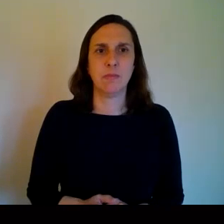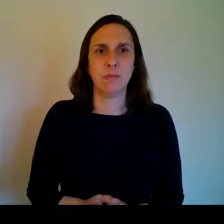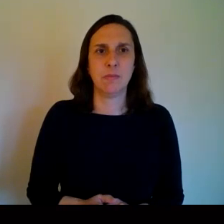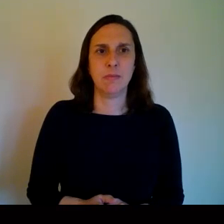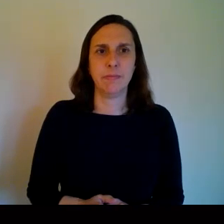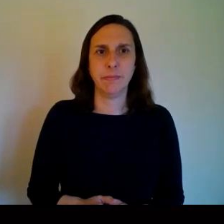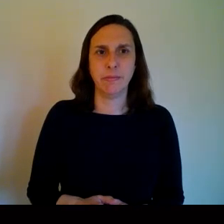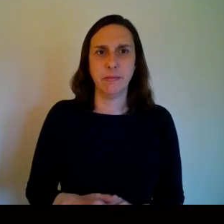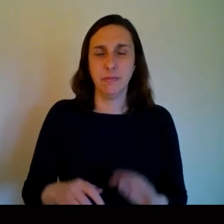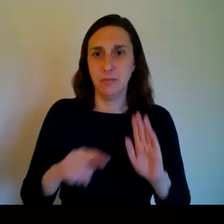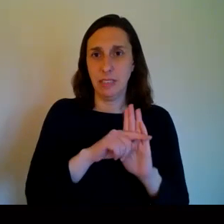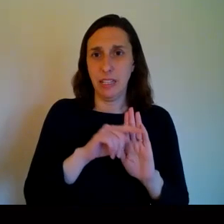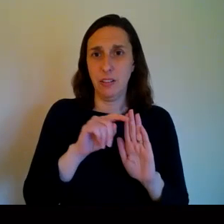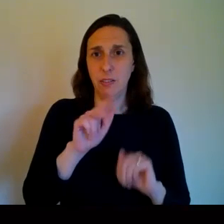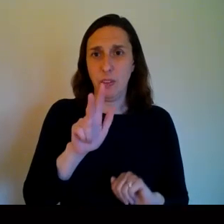-3/2,